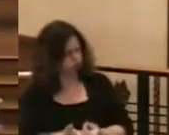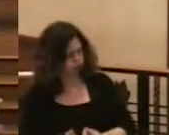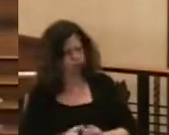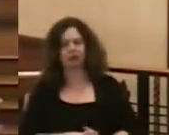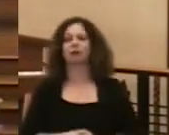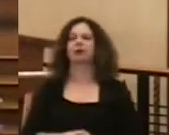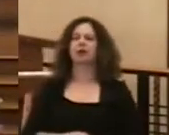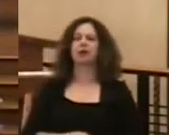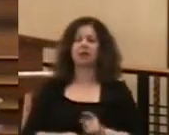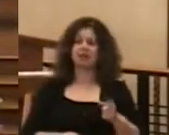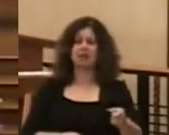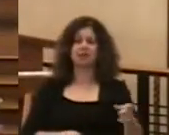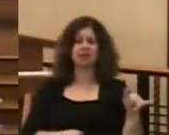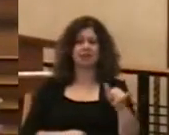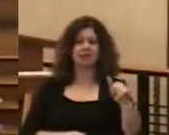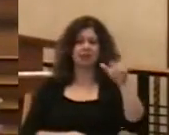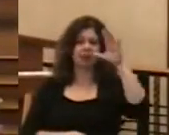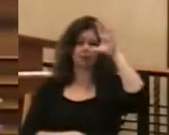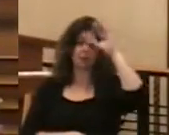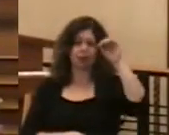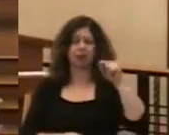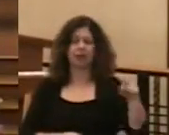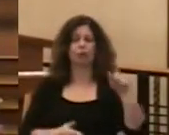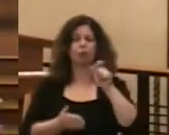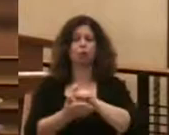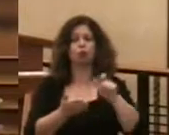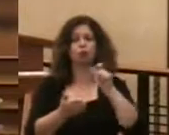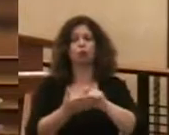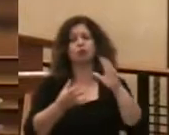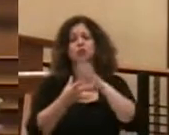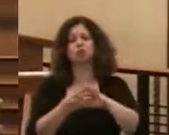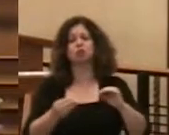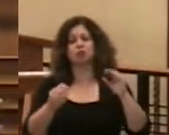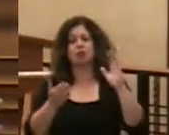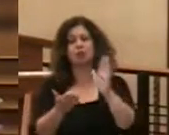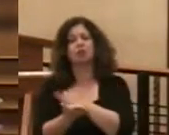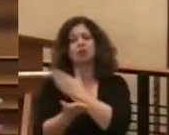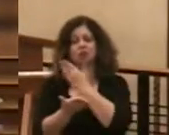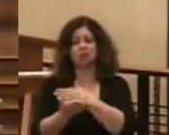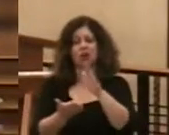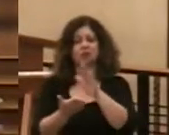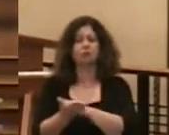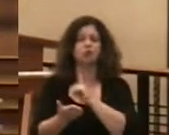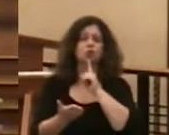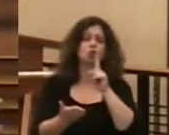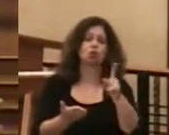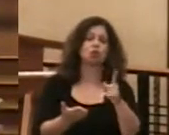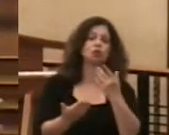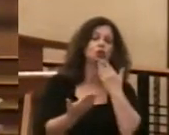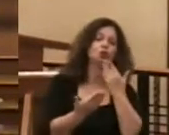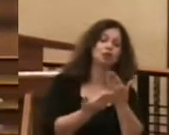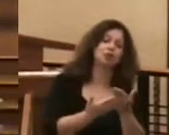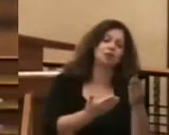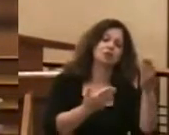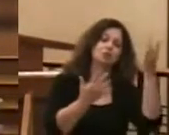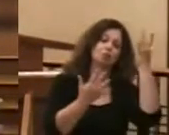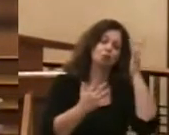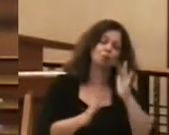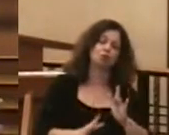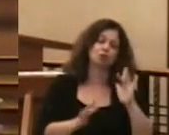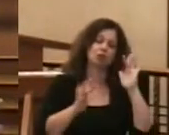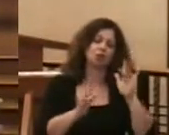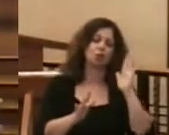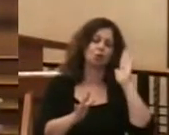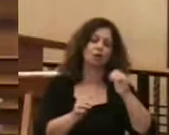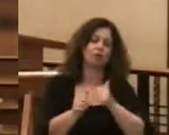guy who wrote, "Surely goodness and mercy shall follow me all the days of my life, and I shall dwell in the house of